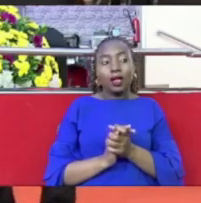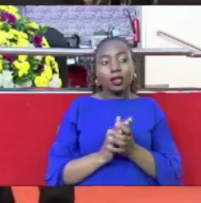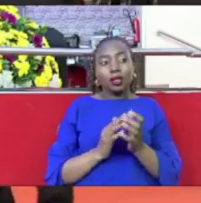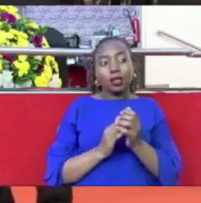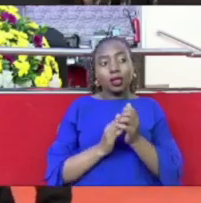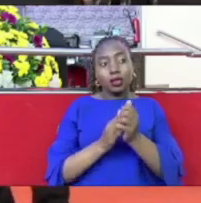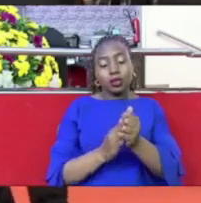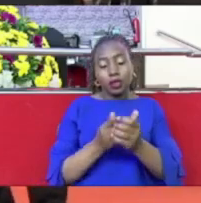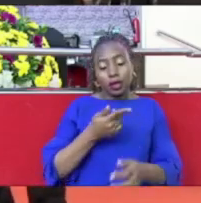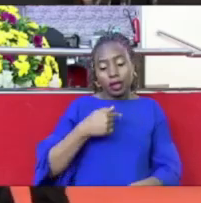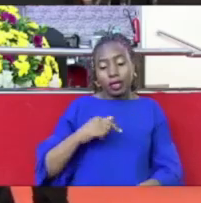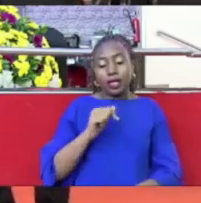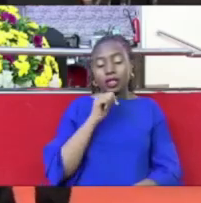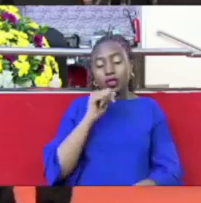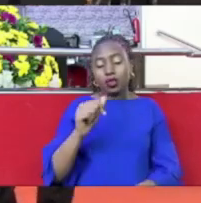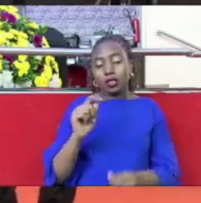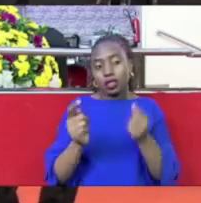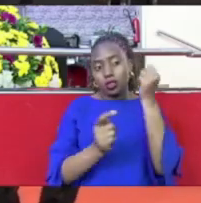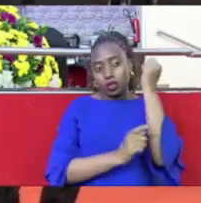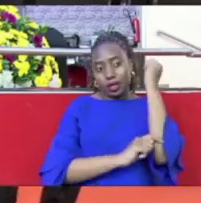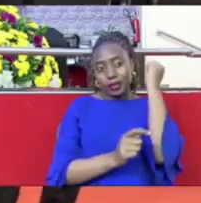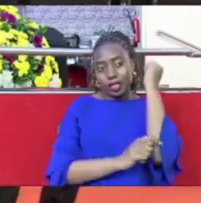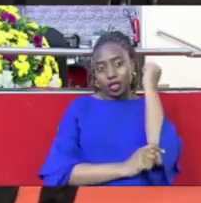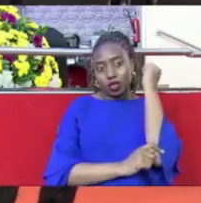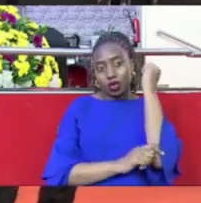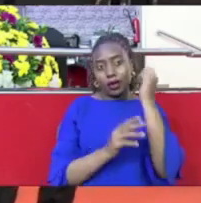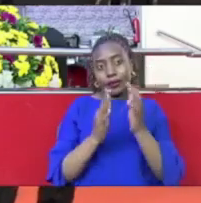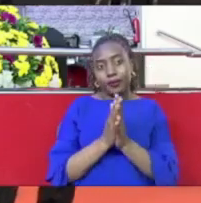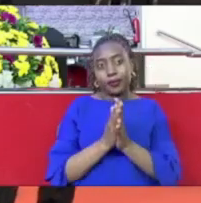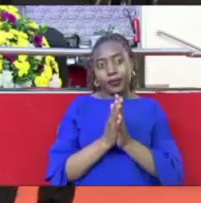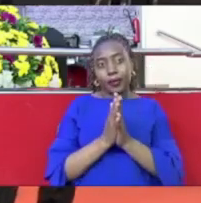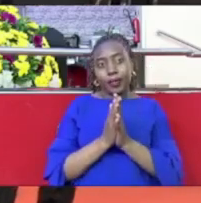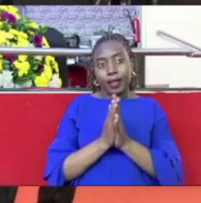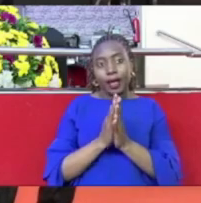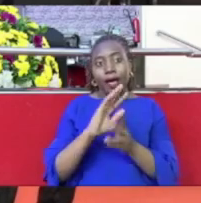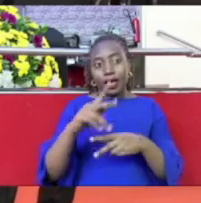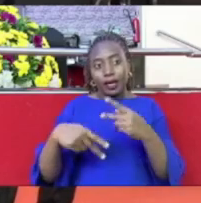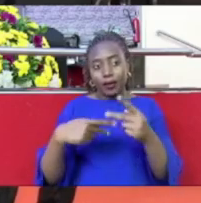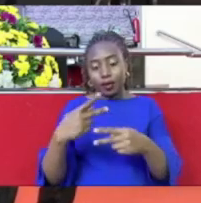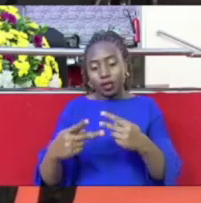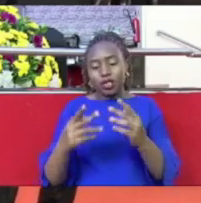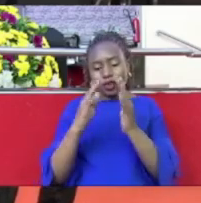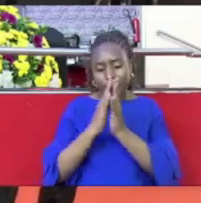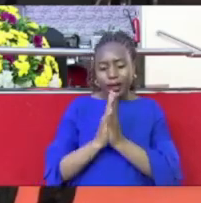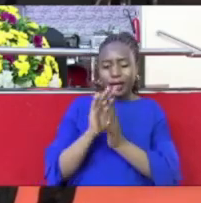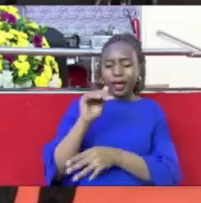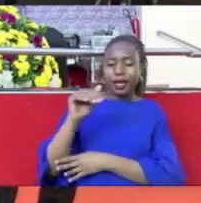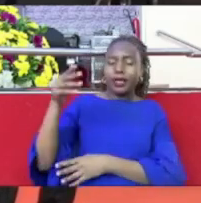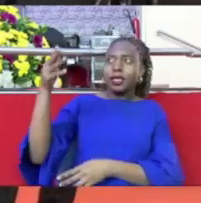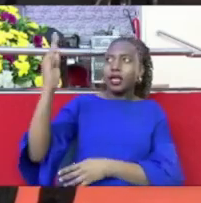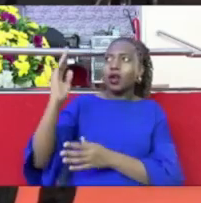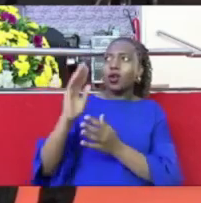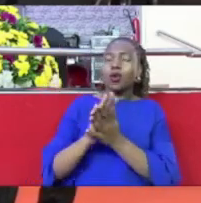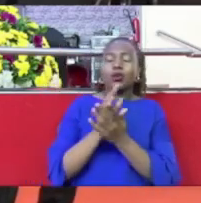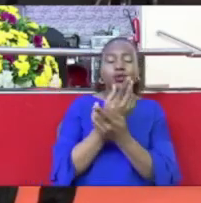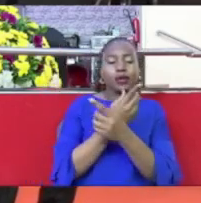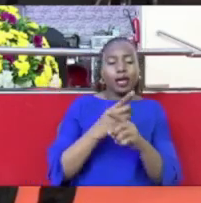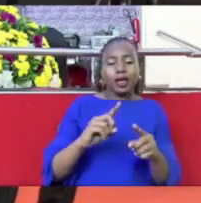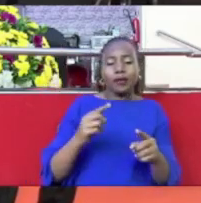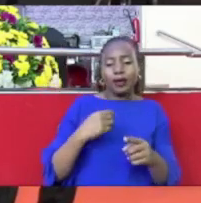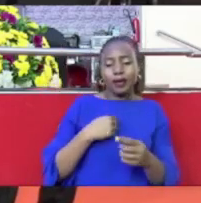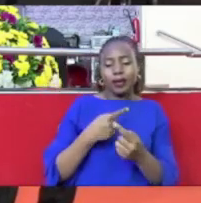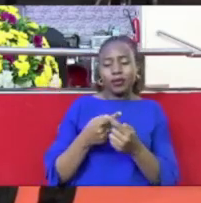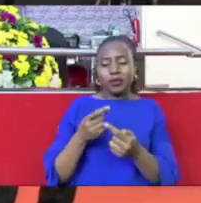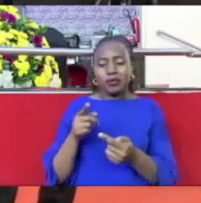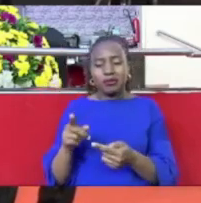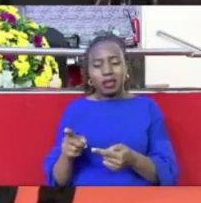temptation. Ndio sababu nasema kwamba tusiongoze au tutie kwenye majaribu. In the process of praying and asking God, Lord, deliver me from this. Unapoomba mwambie